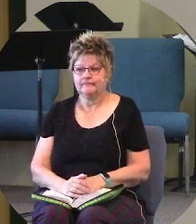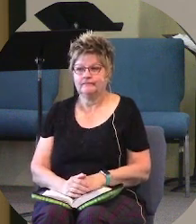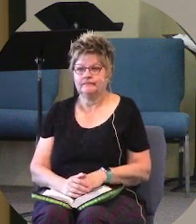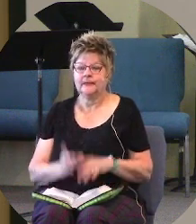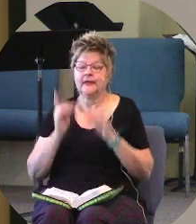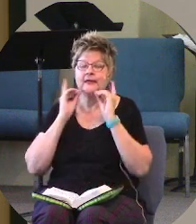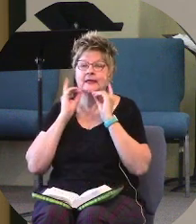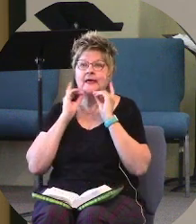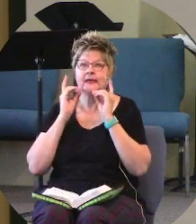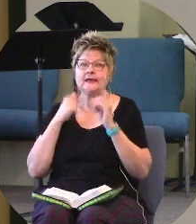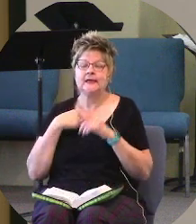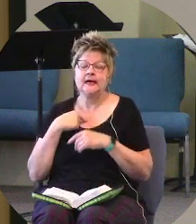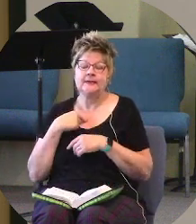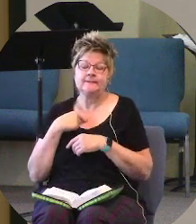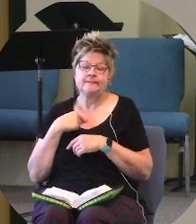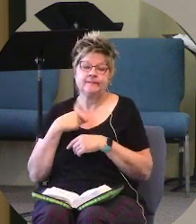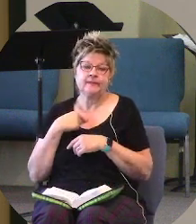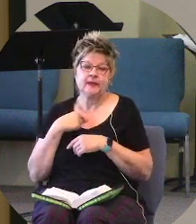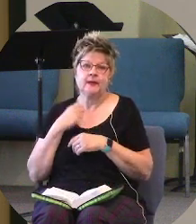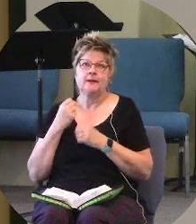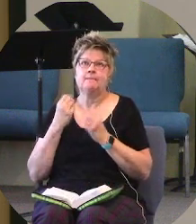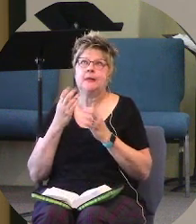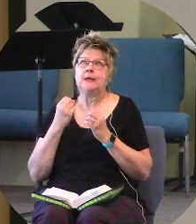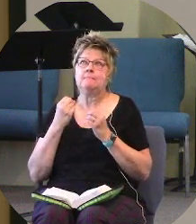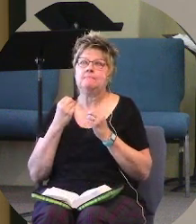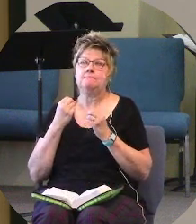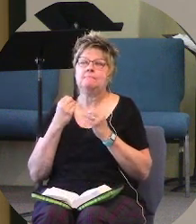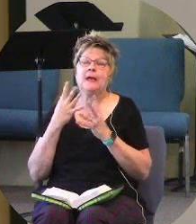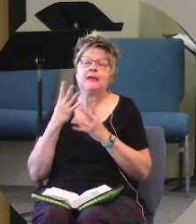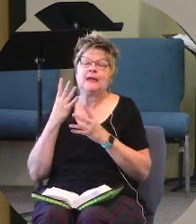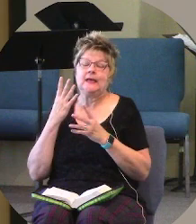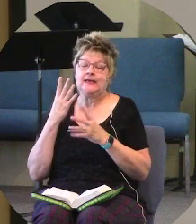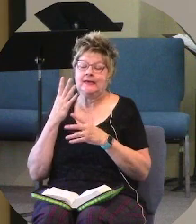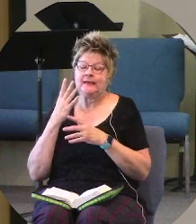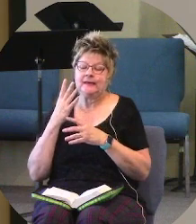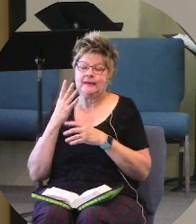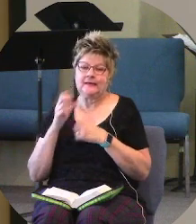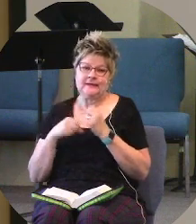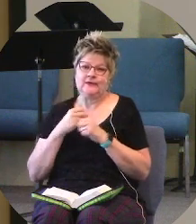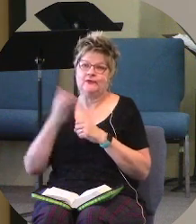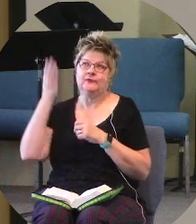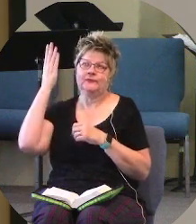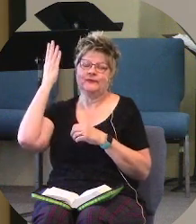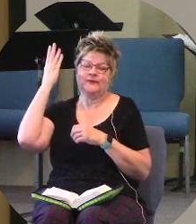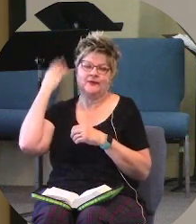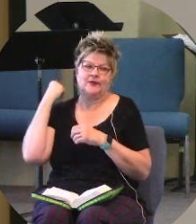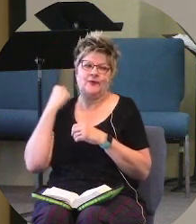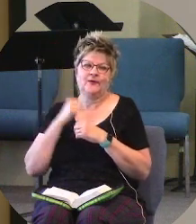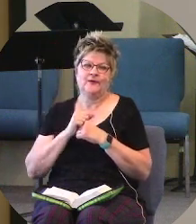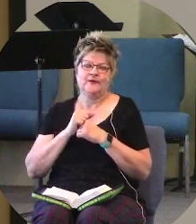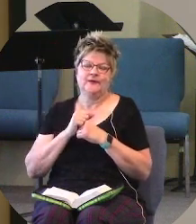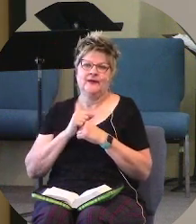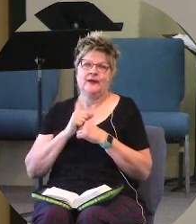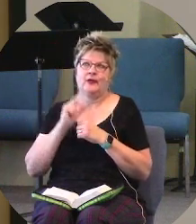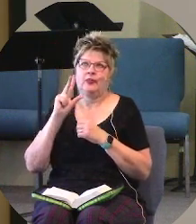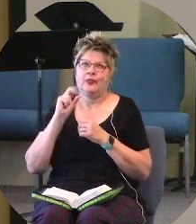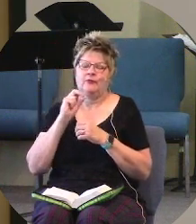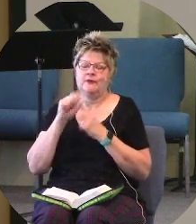Diana and I, many, many, many, many, many, many years, over 3 decades ago,